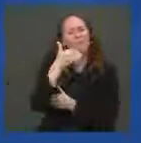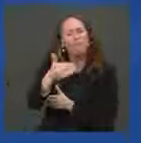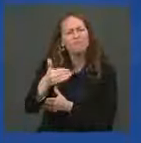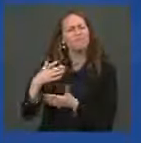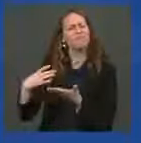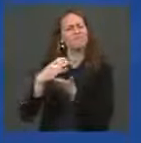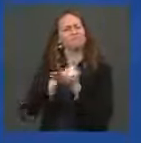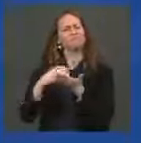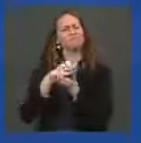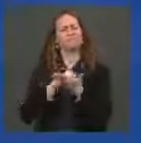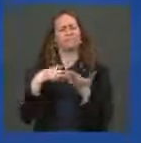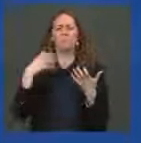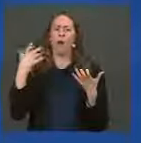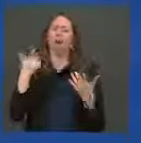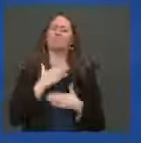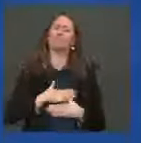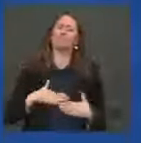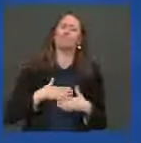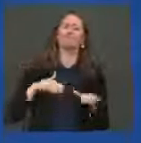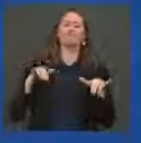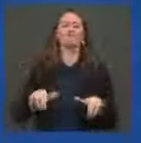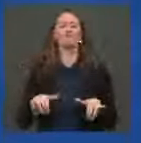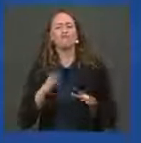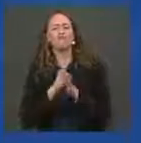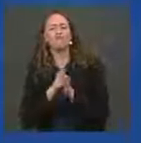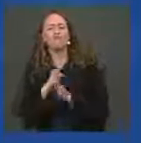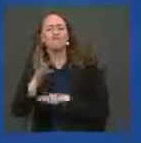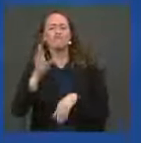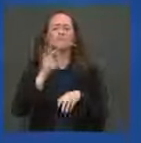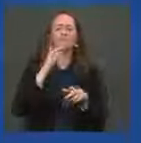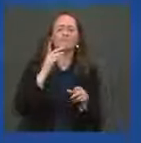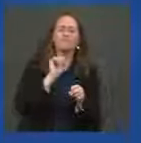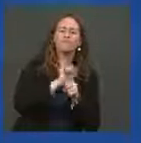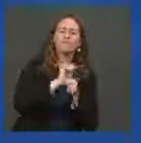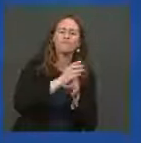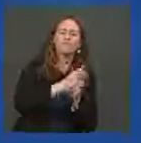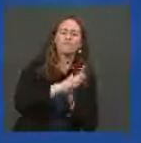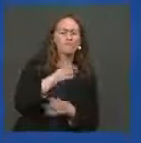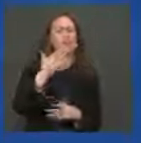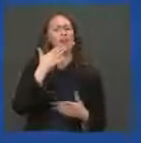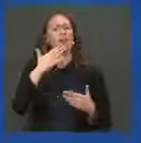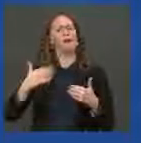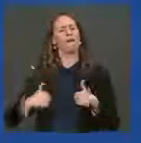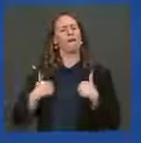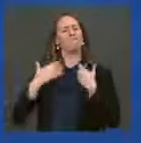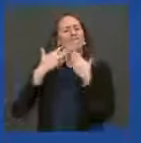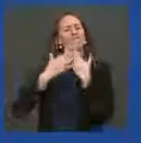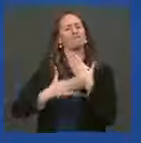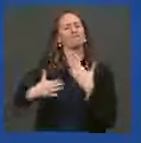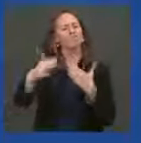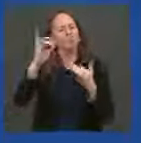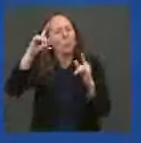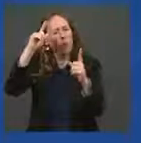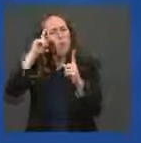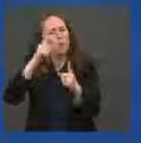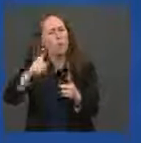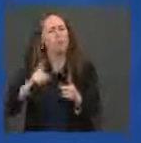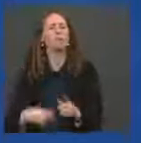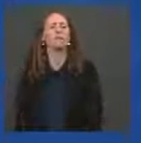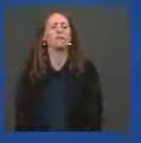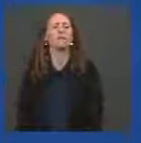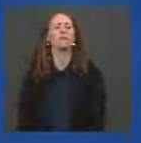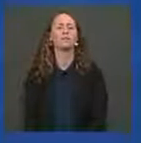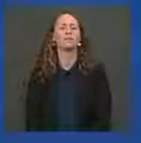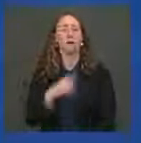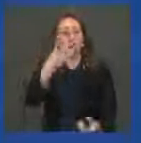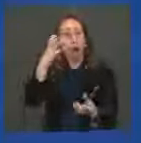jobs, so they can build the skills and careers and to make a decent living. It means more opportunities to join a union,